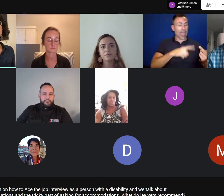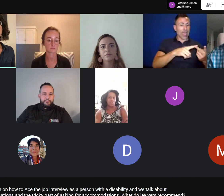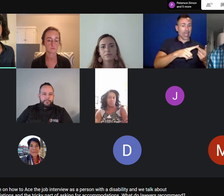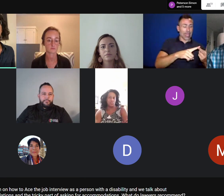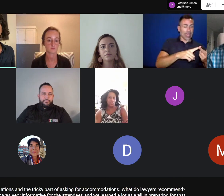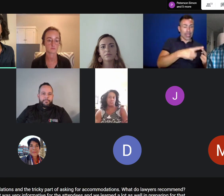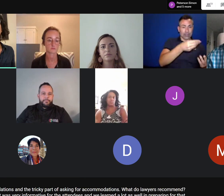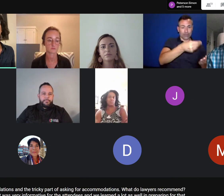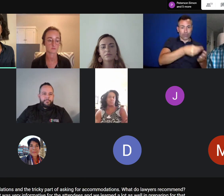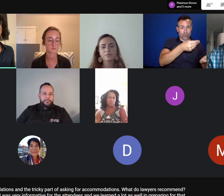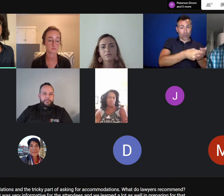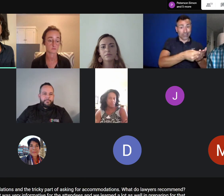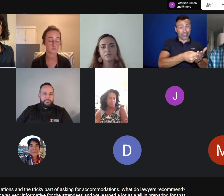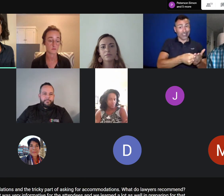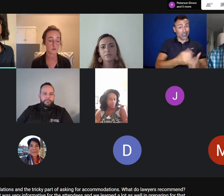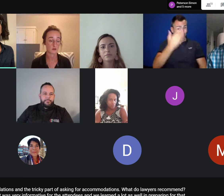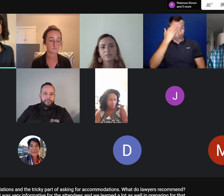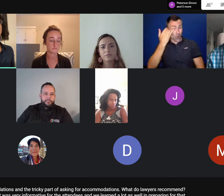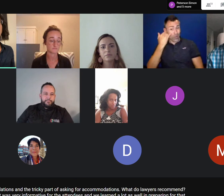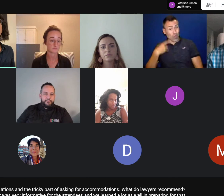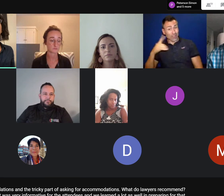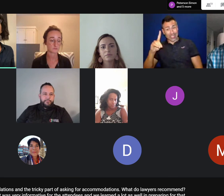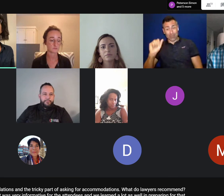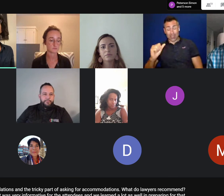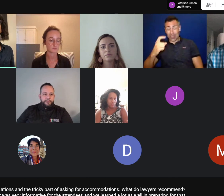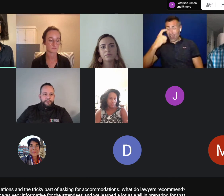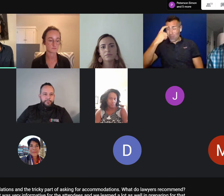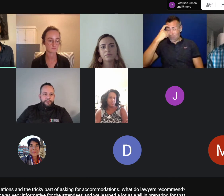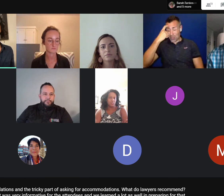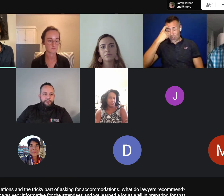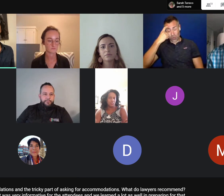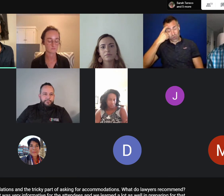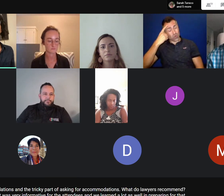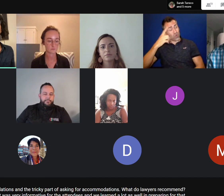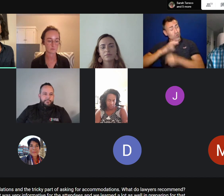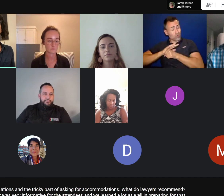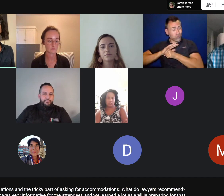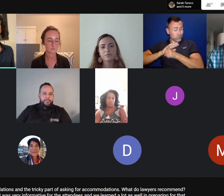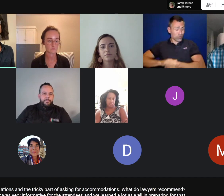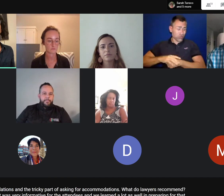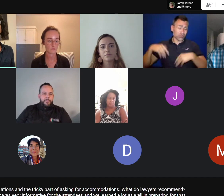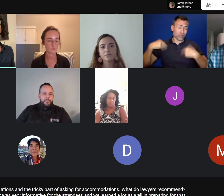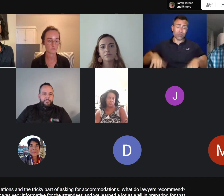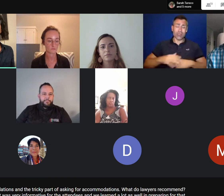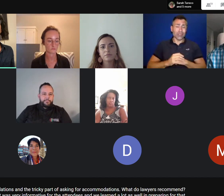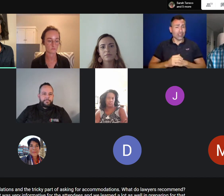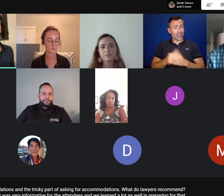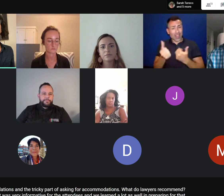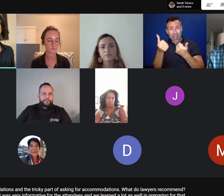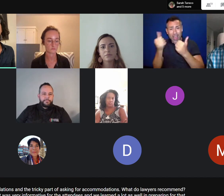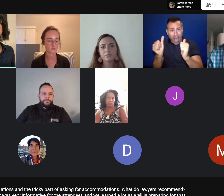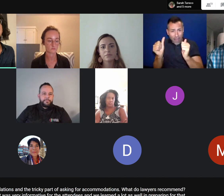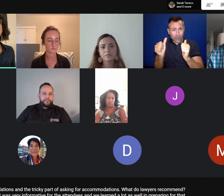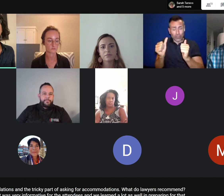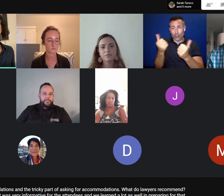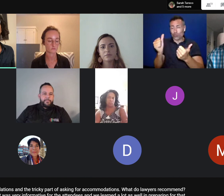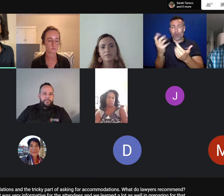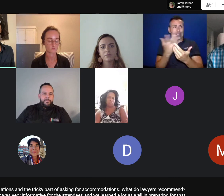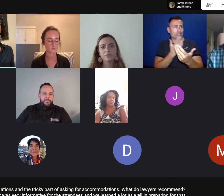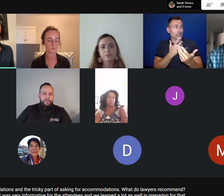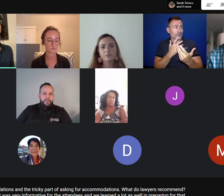regular basis of navigating your disability, of any effort that you have to make to go between